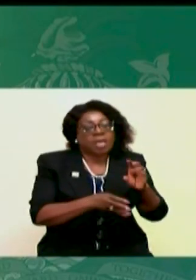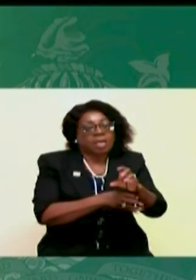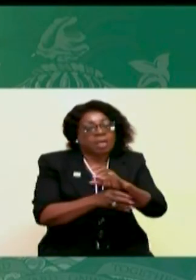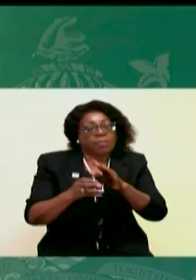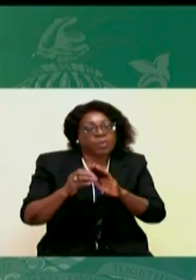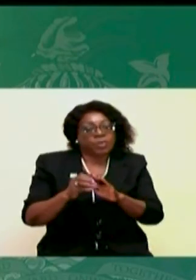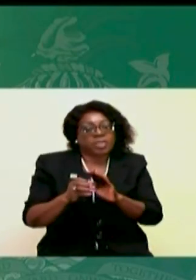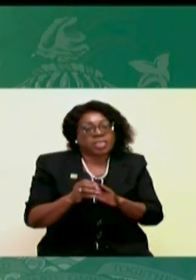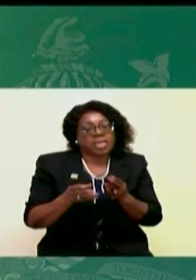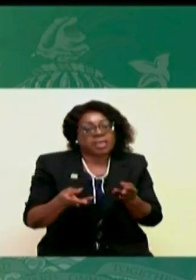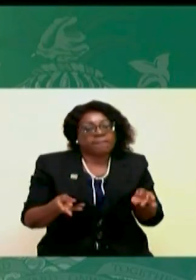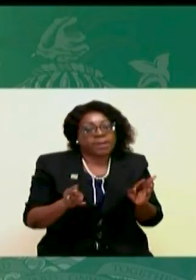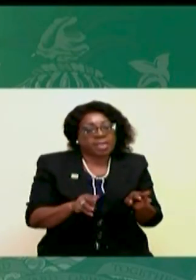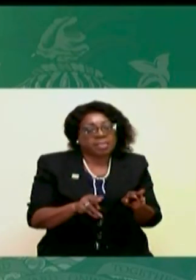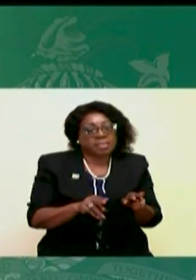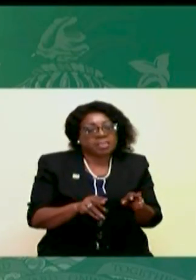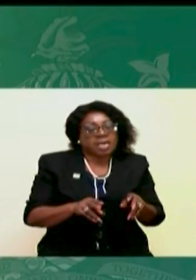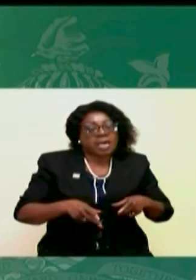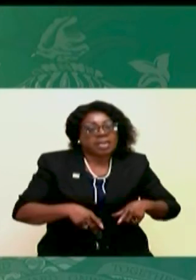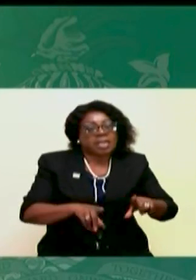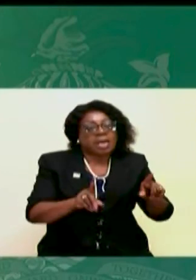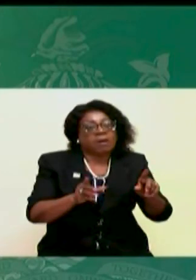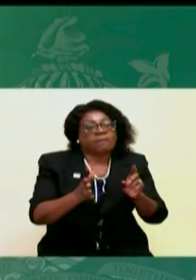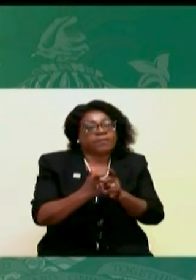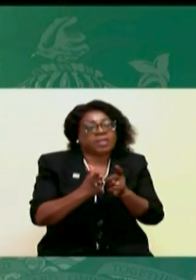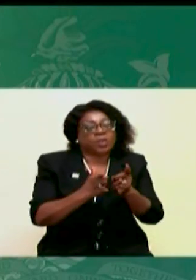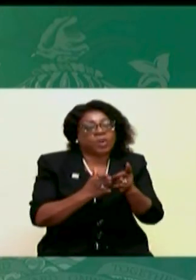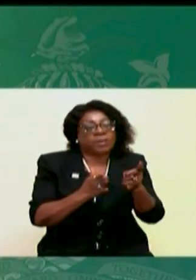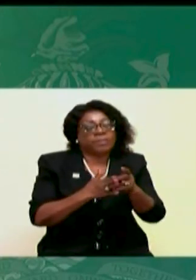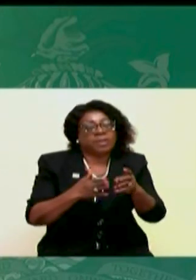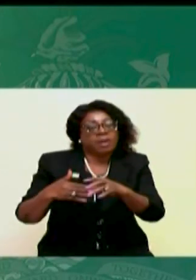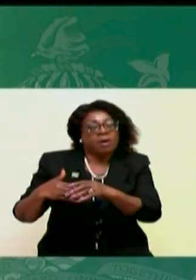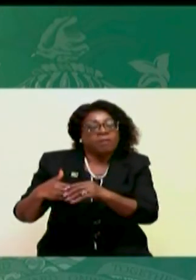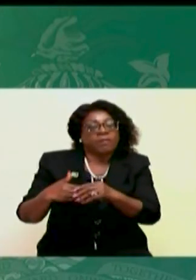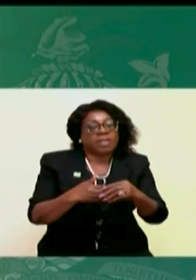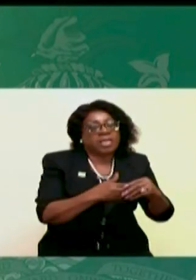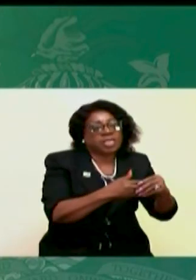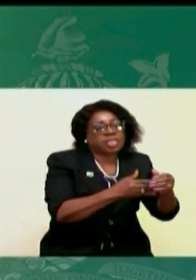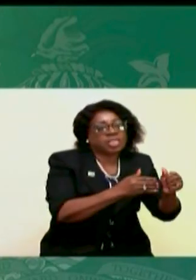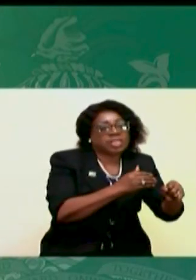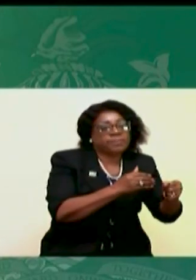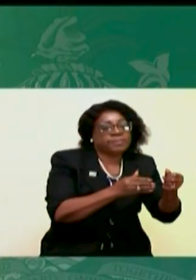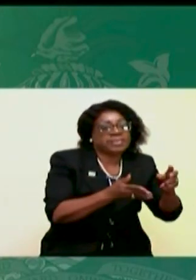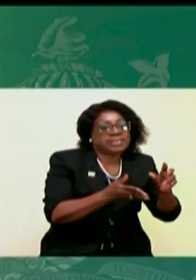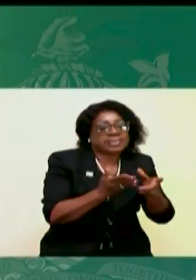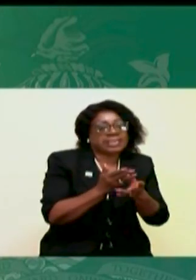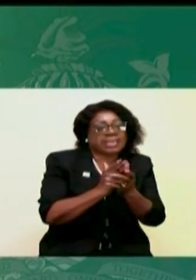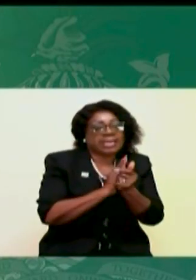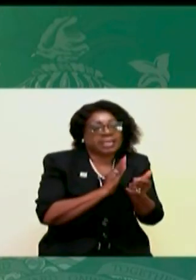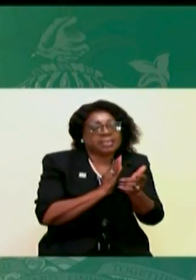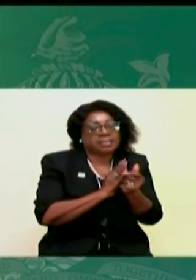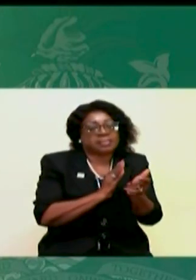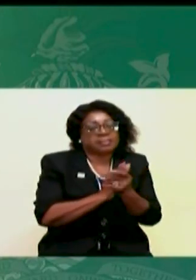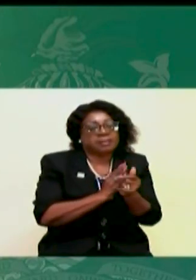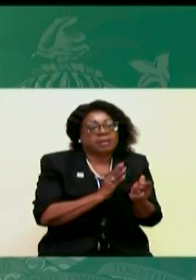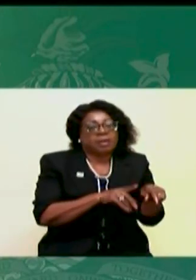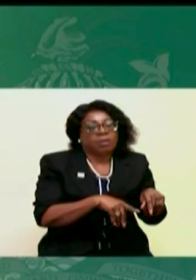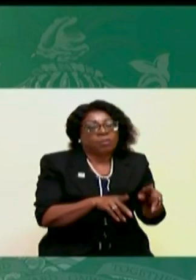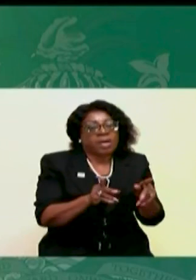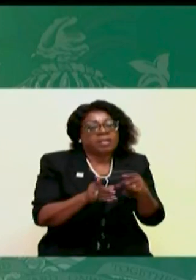often allow for the development of leadership skills while giving the next generation a voice and a